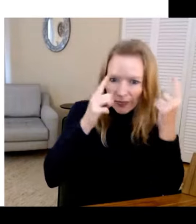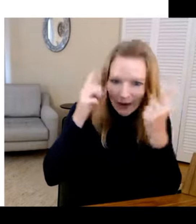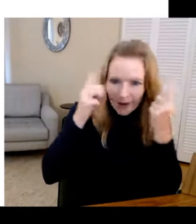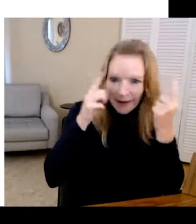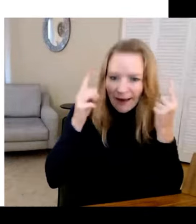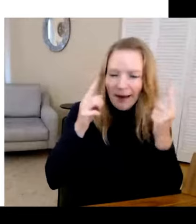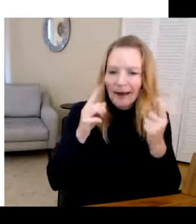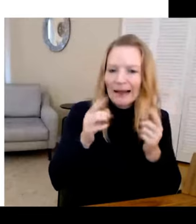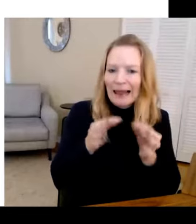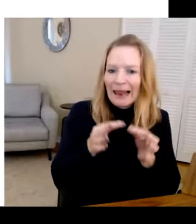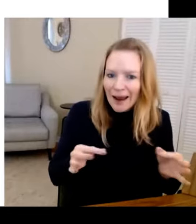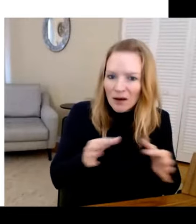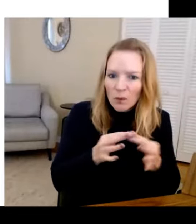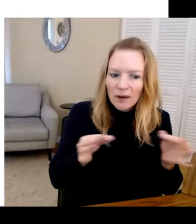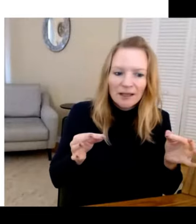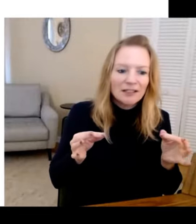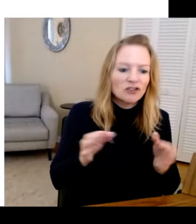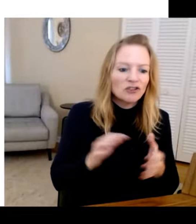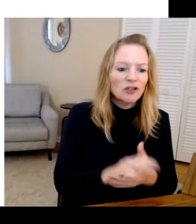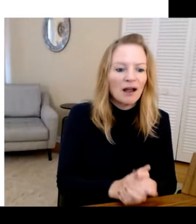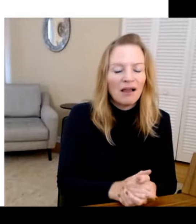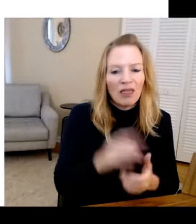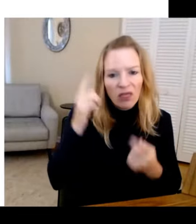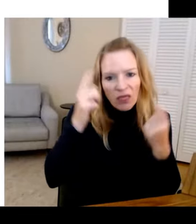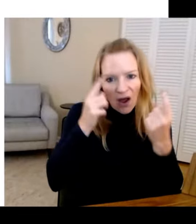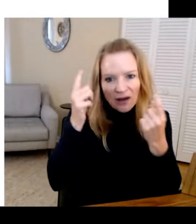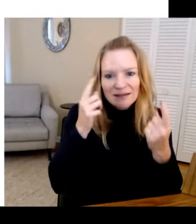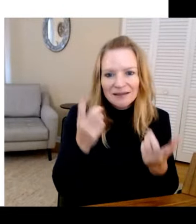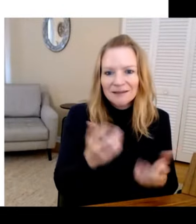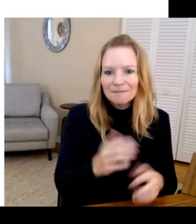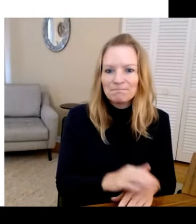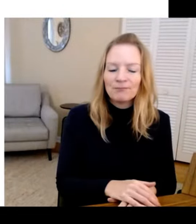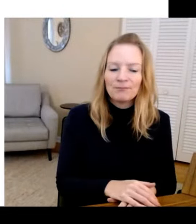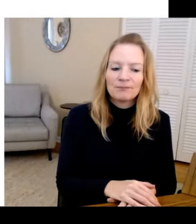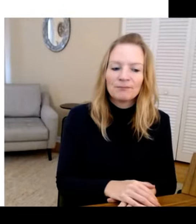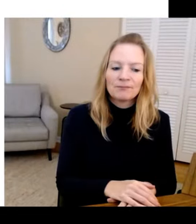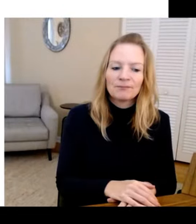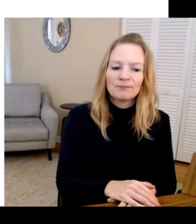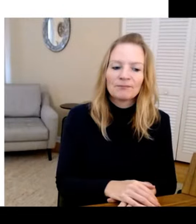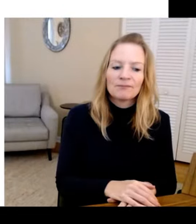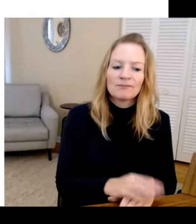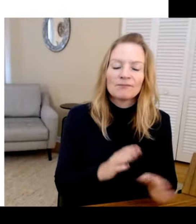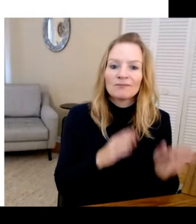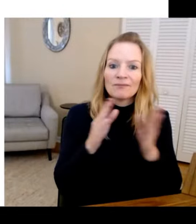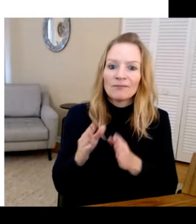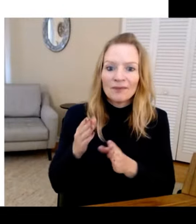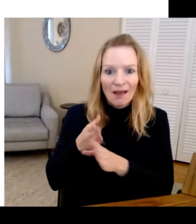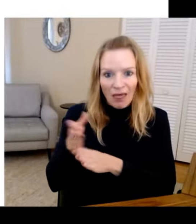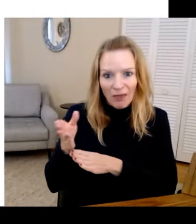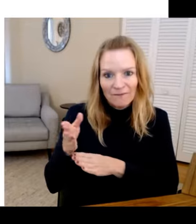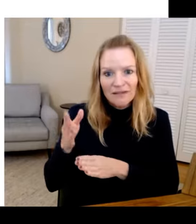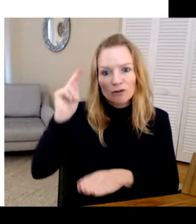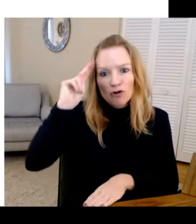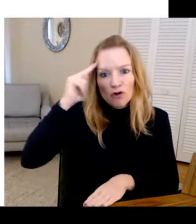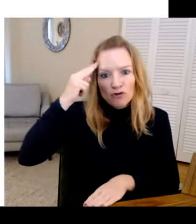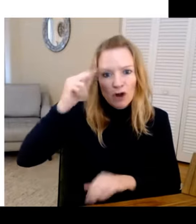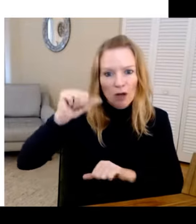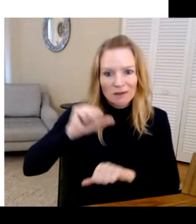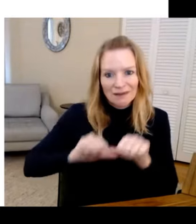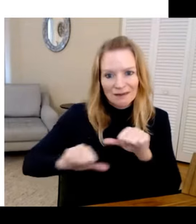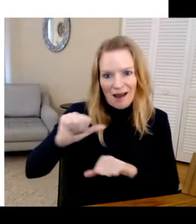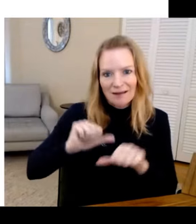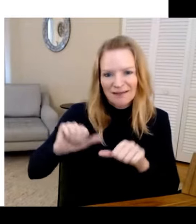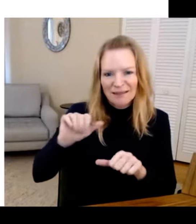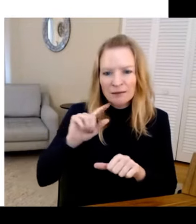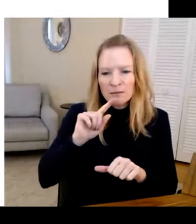study people's thoughts, language, the thinking process. On the other hand, the other